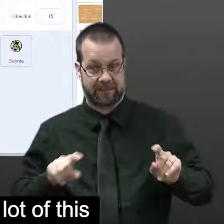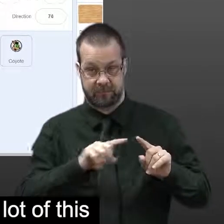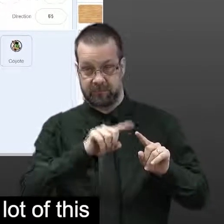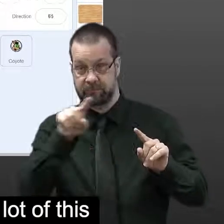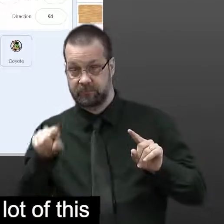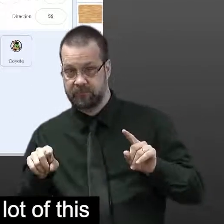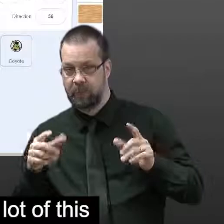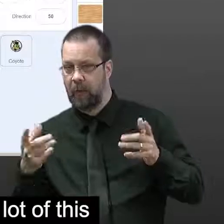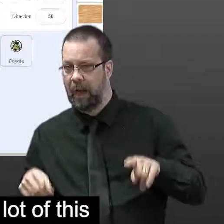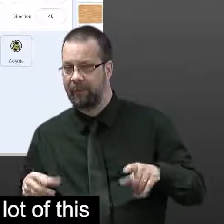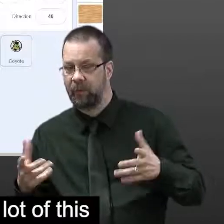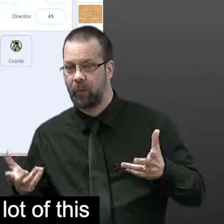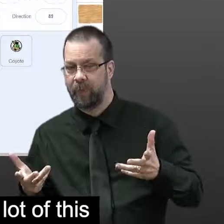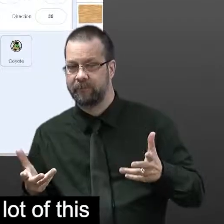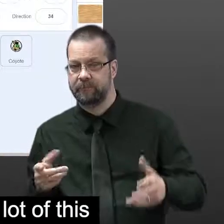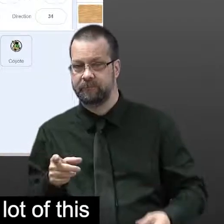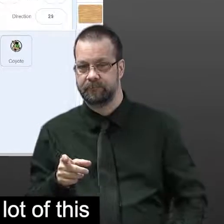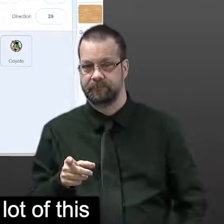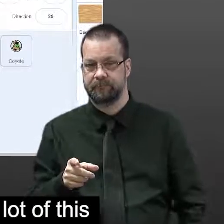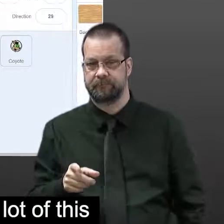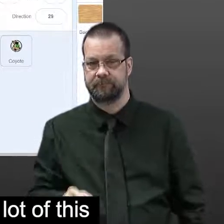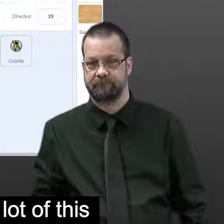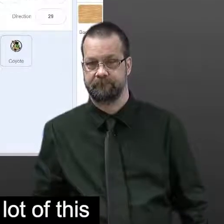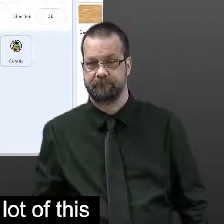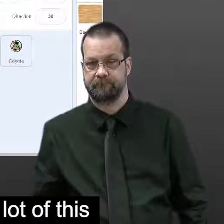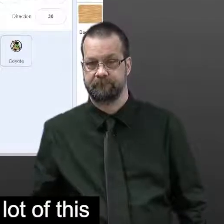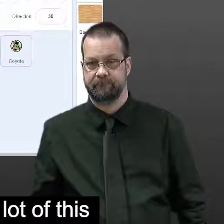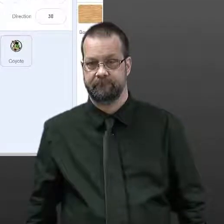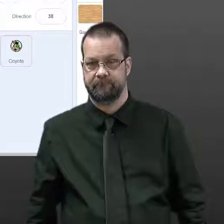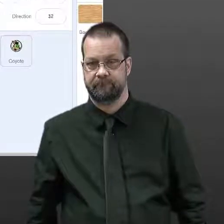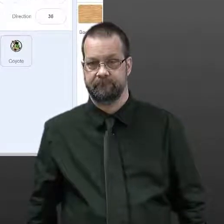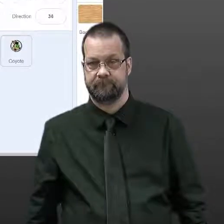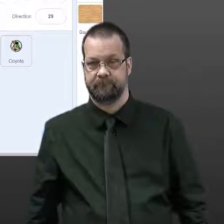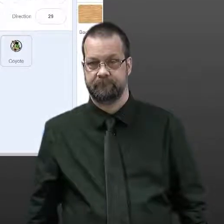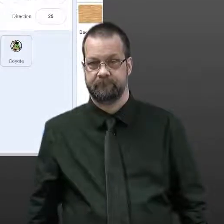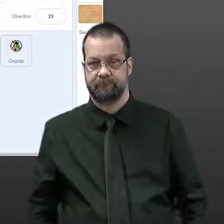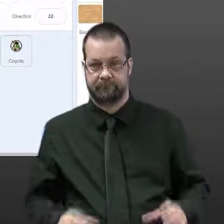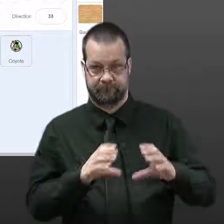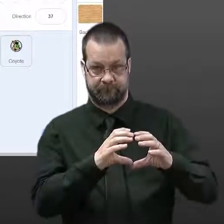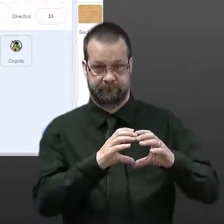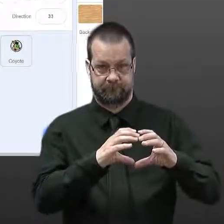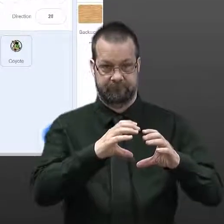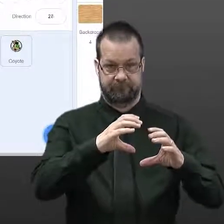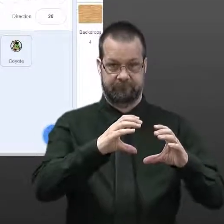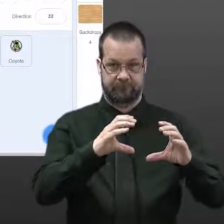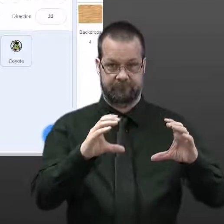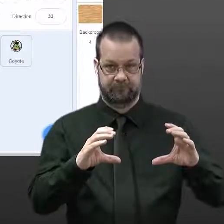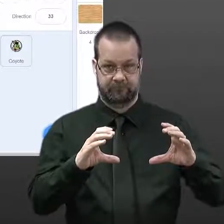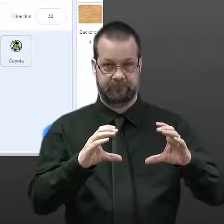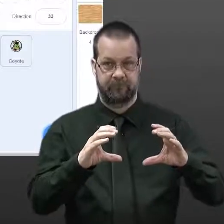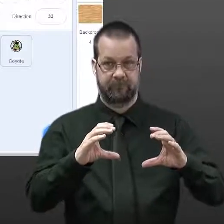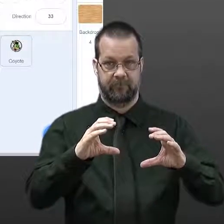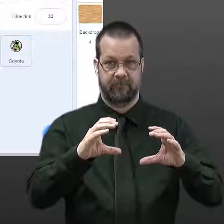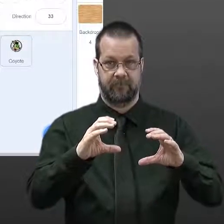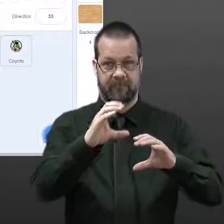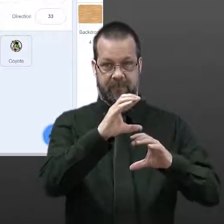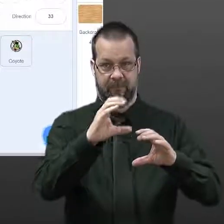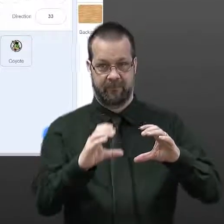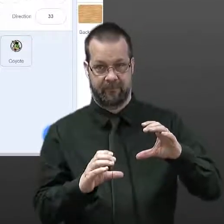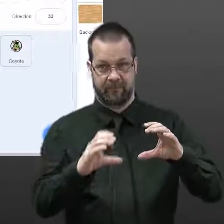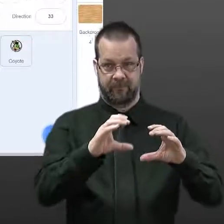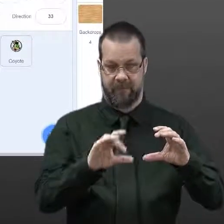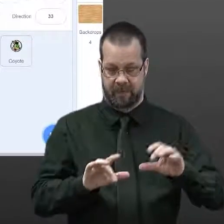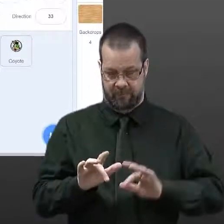to test a lot of this working out. So you can use the arrow keys to change the angle, hold